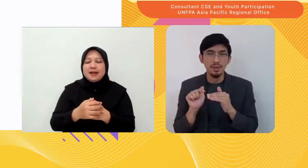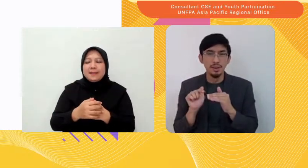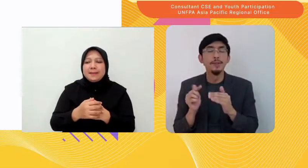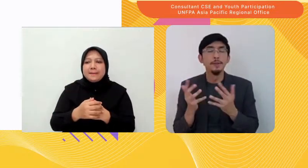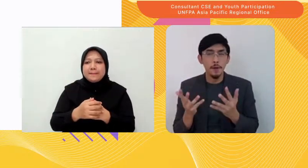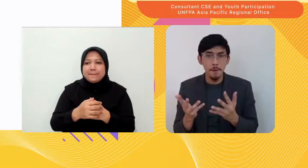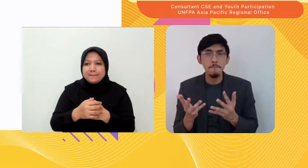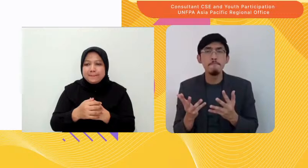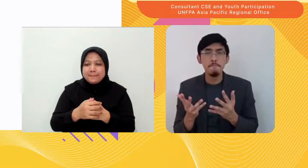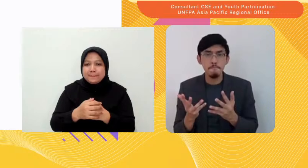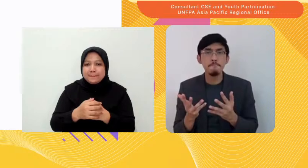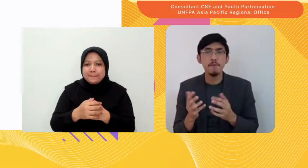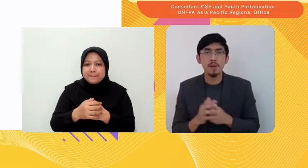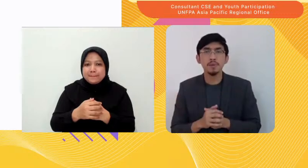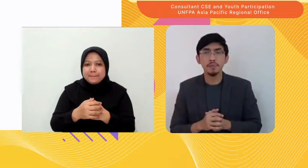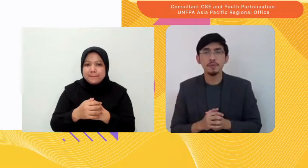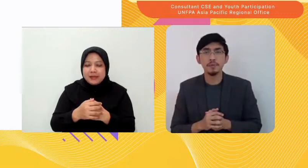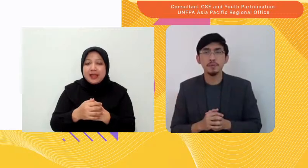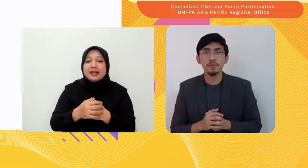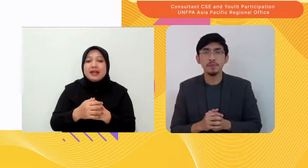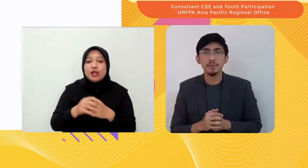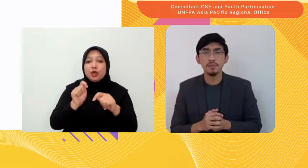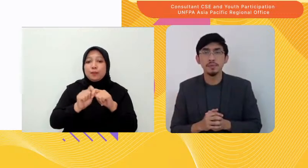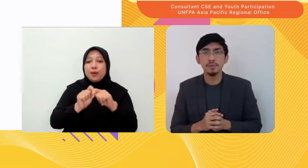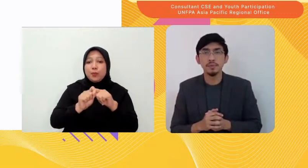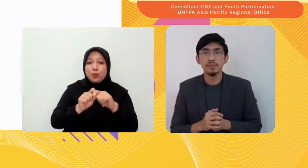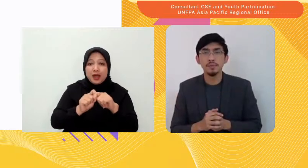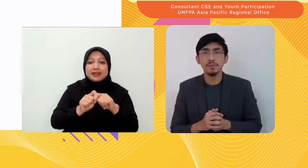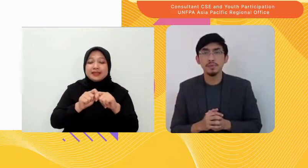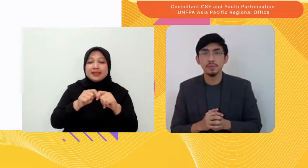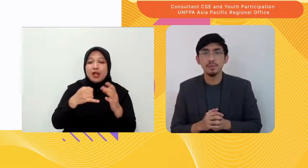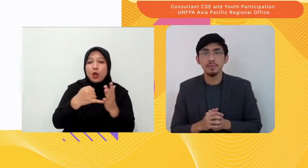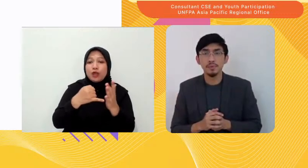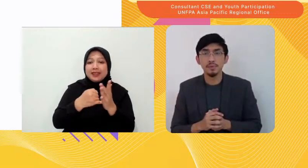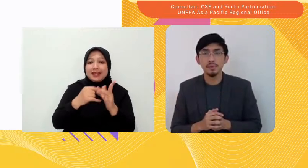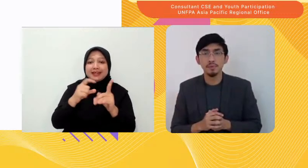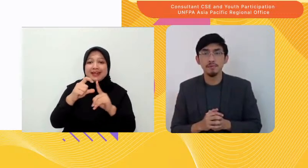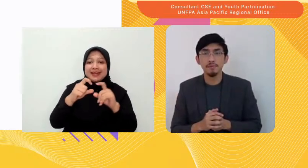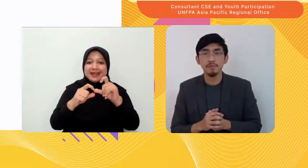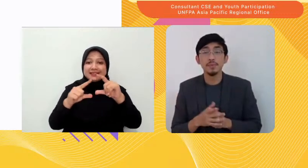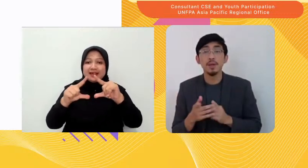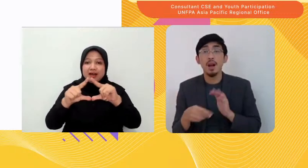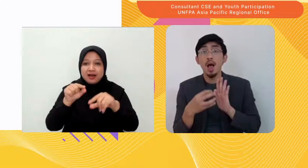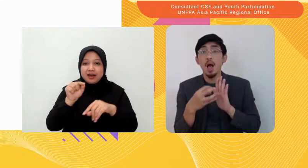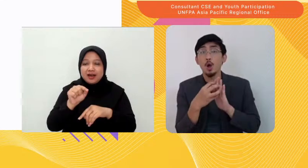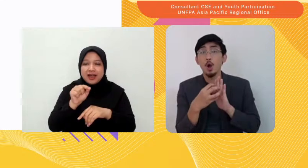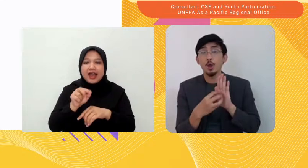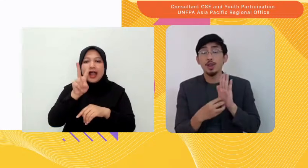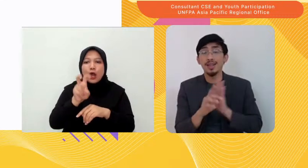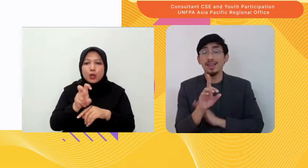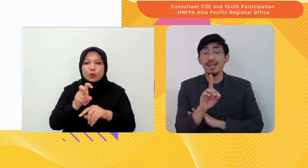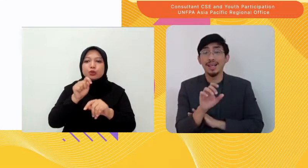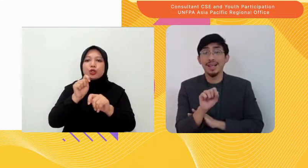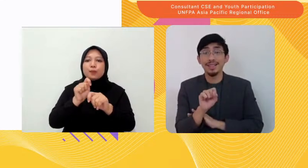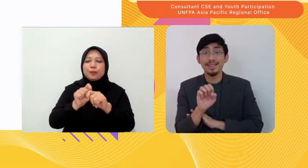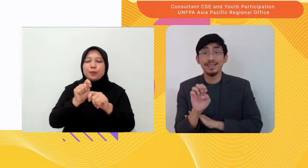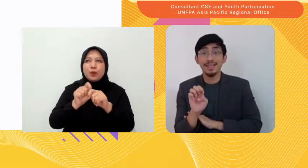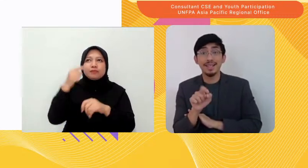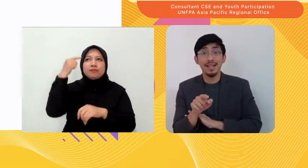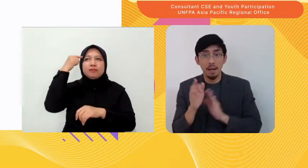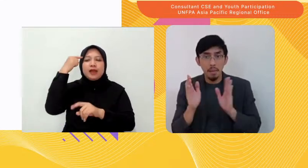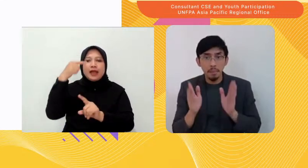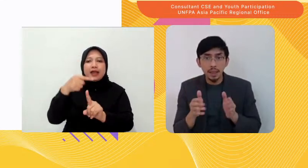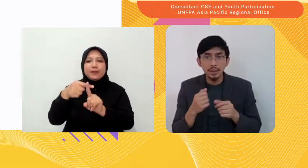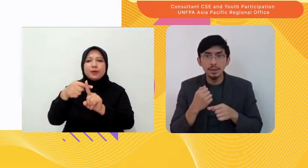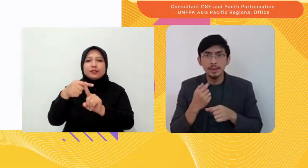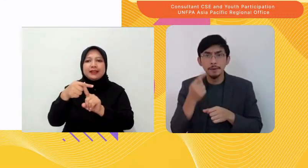CSE, DSE content should also have the positive aspects on the SRHR and